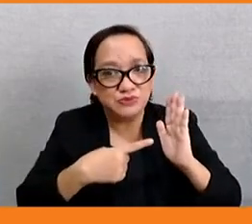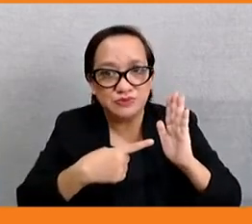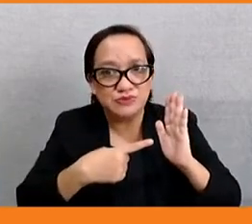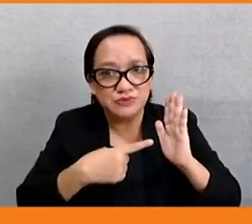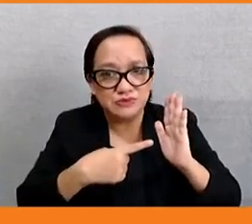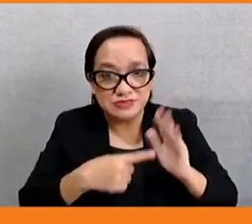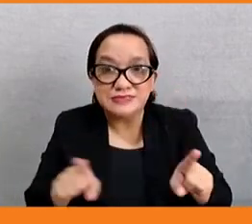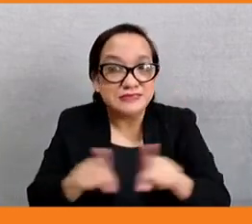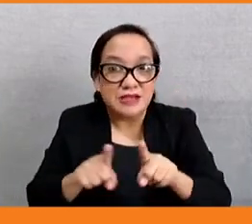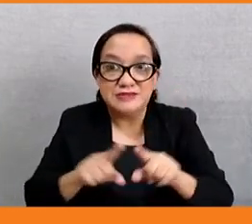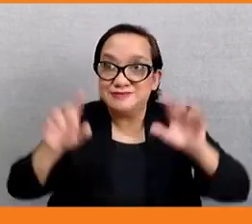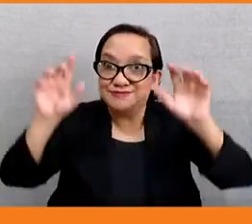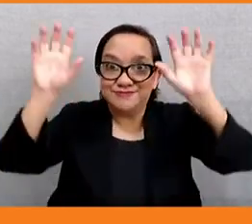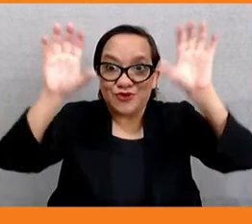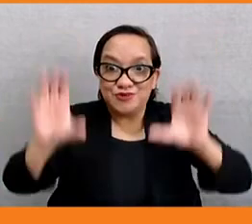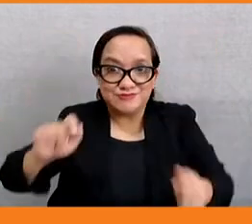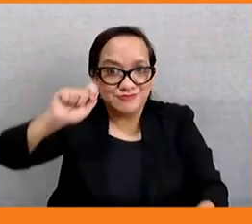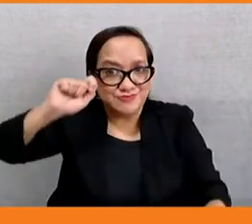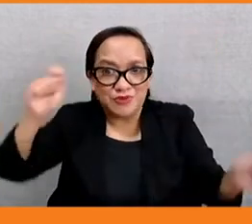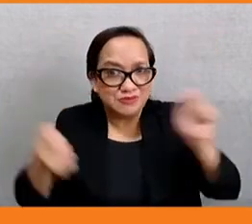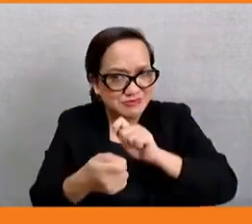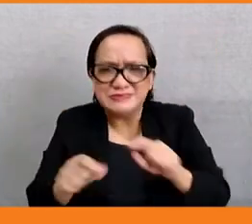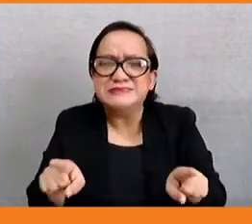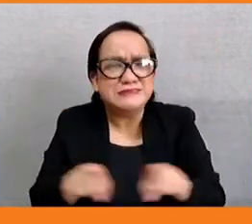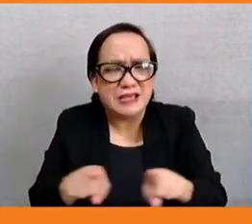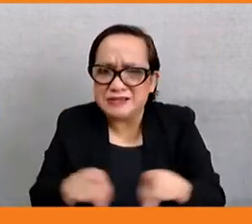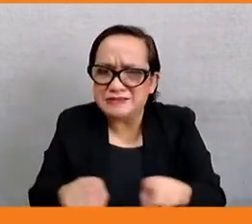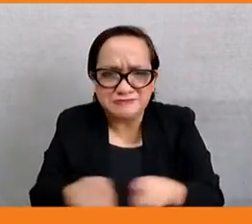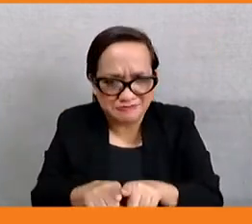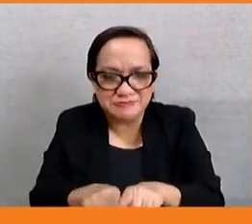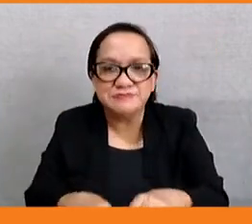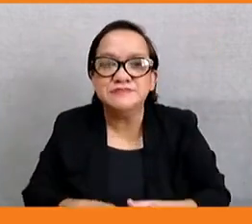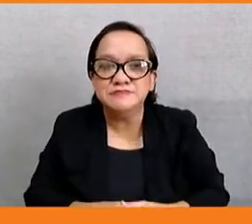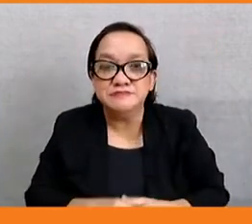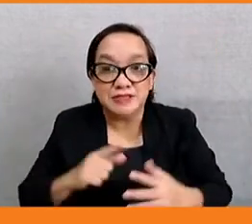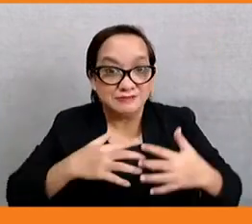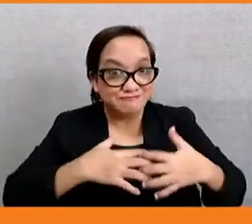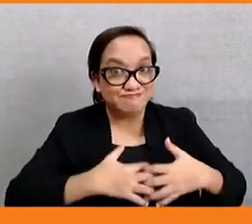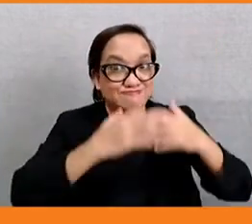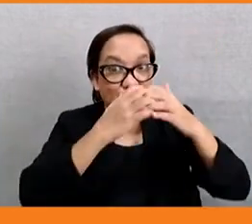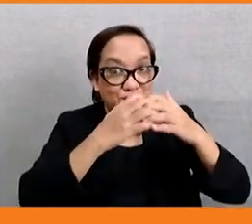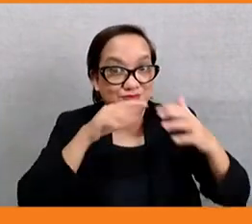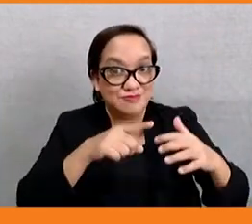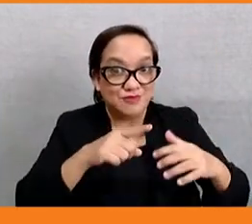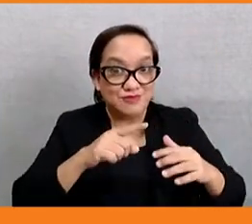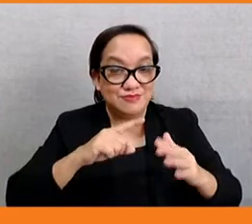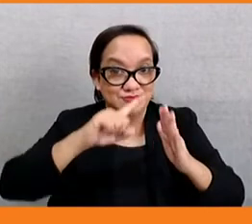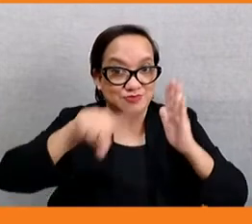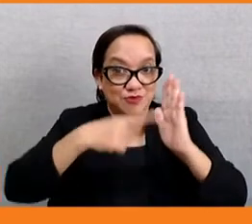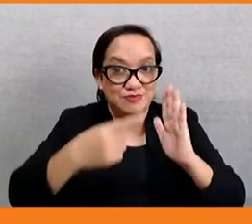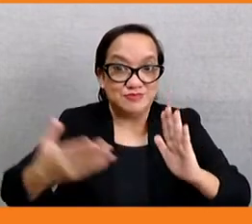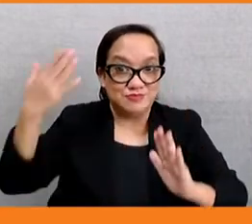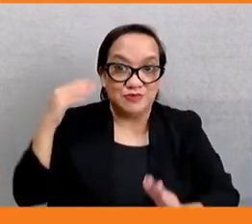issues. Sri Lanka is a founding member of the ADB. To date, ADB has committed 479 public sector